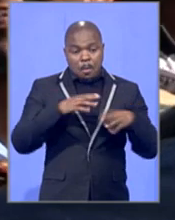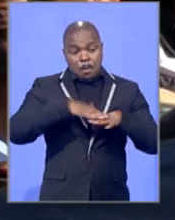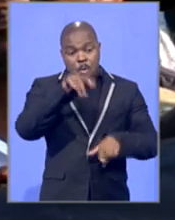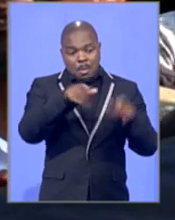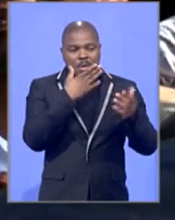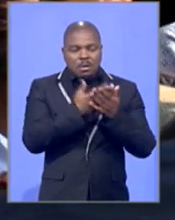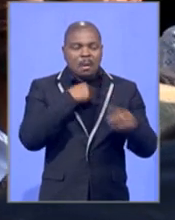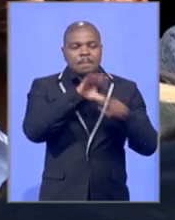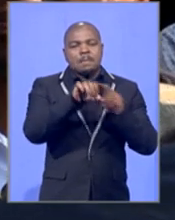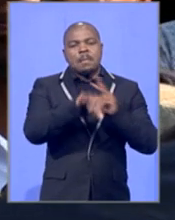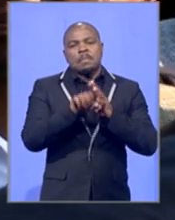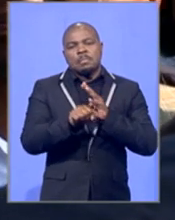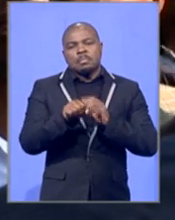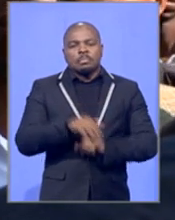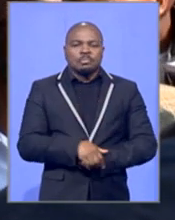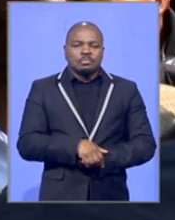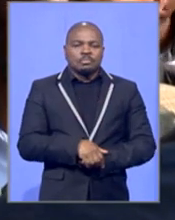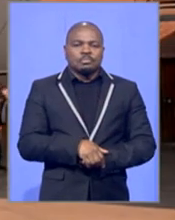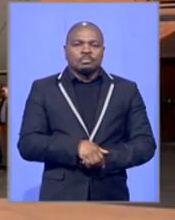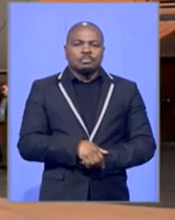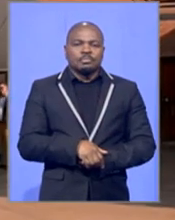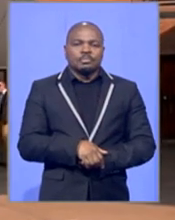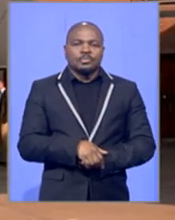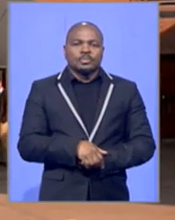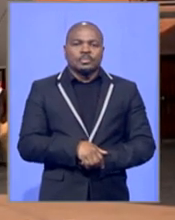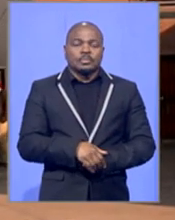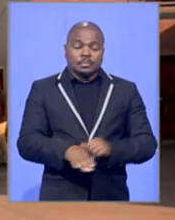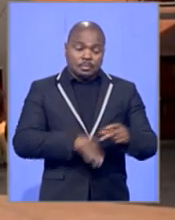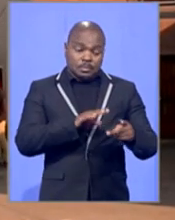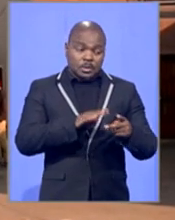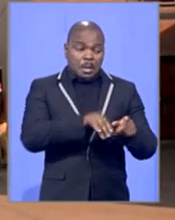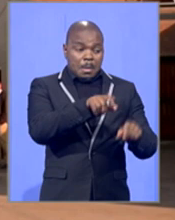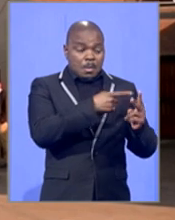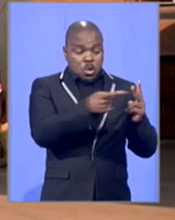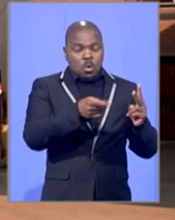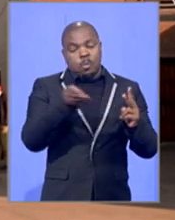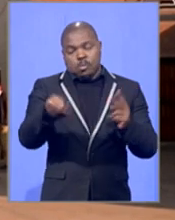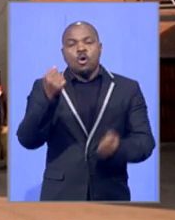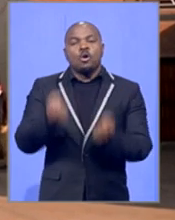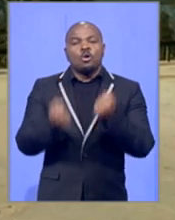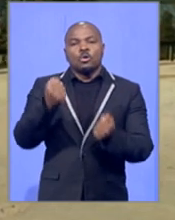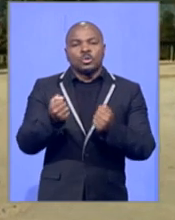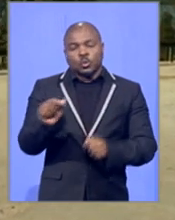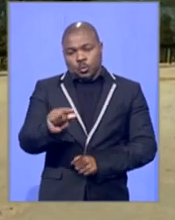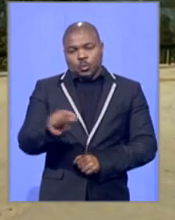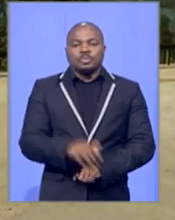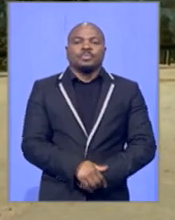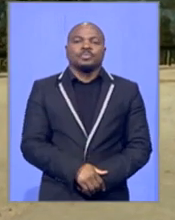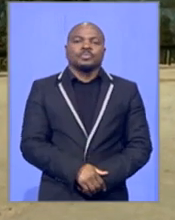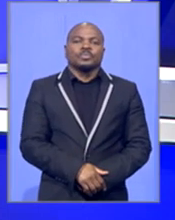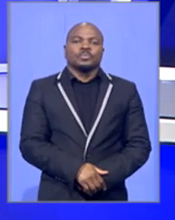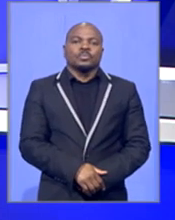that we might have to take into custody go letetse gore ba gonenela ba tswele pele ga kgorotsheko go se go ye kae